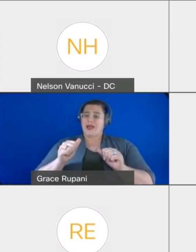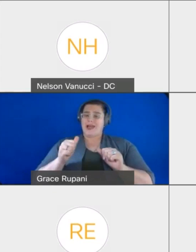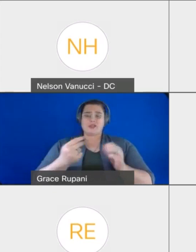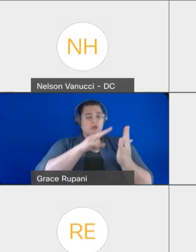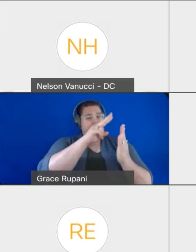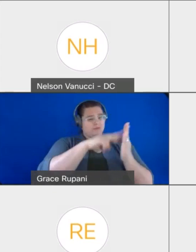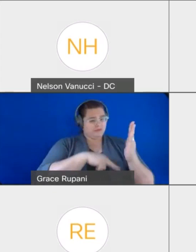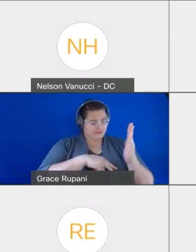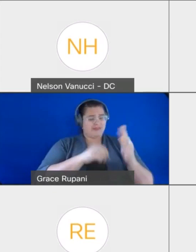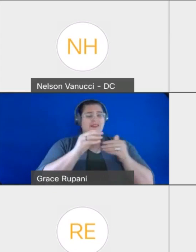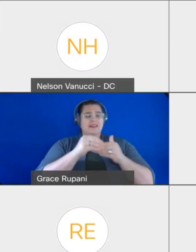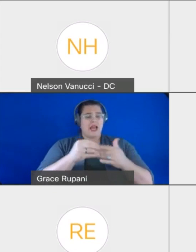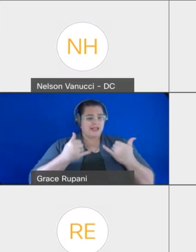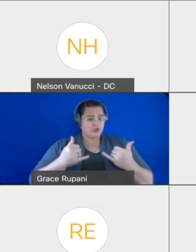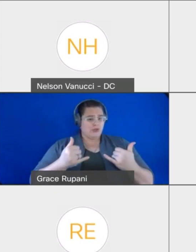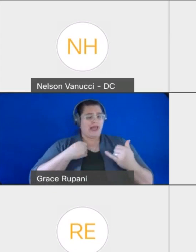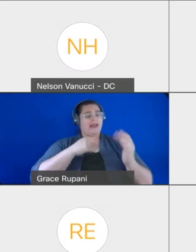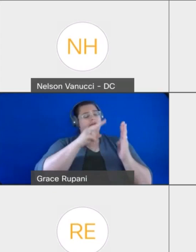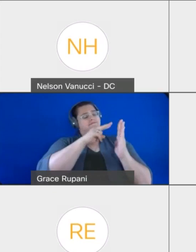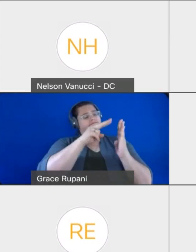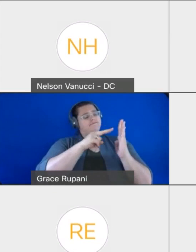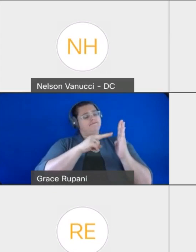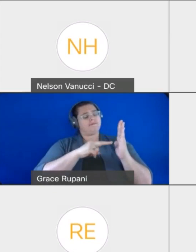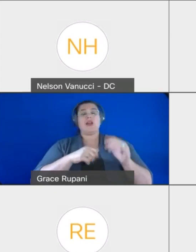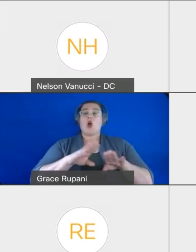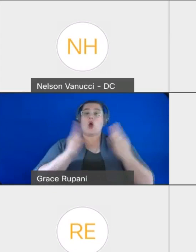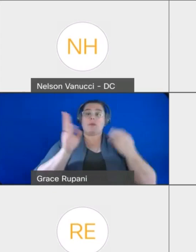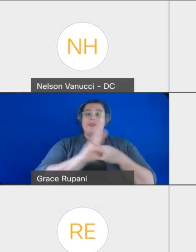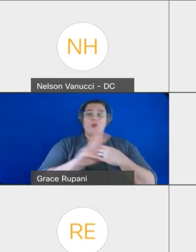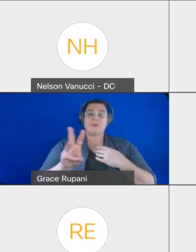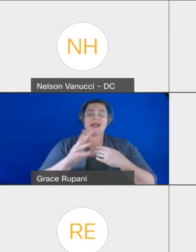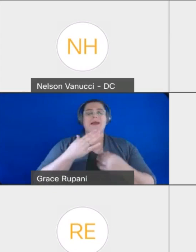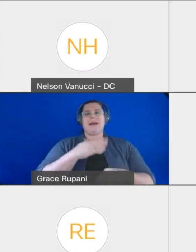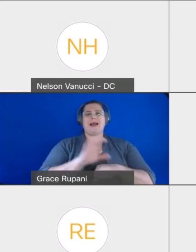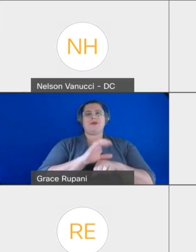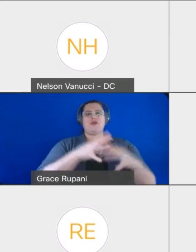earlier today, opening that website crashed my computer. So I'm not sure exactly